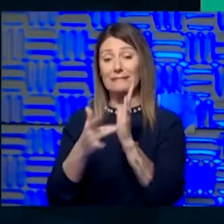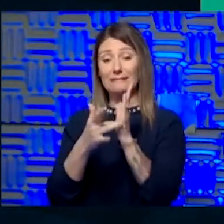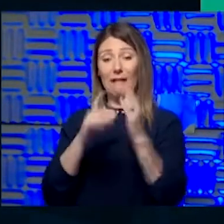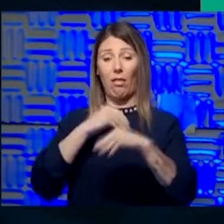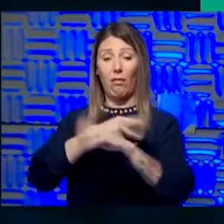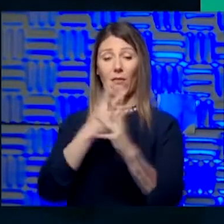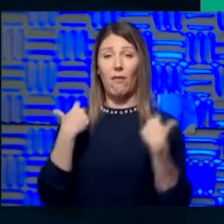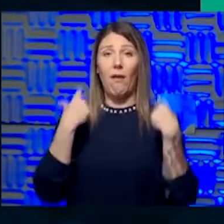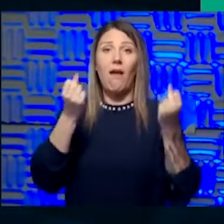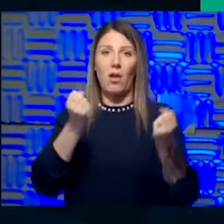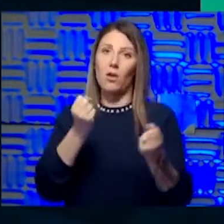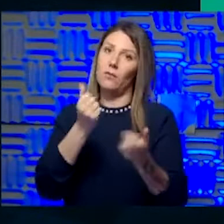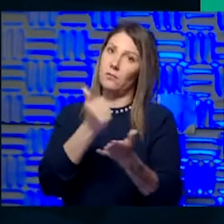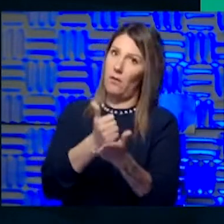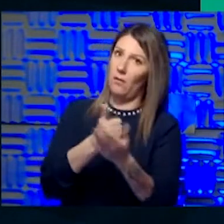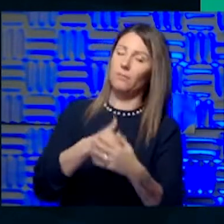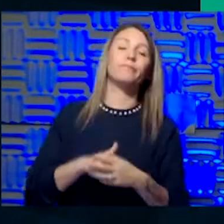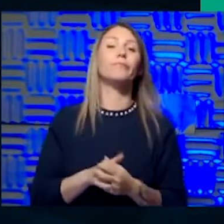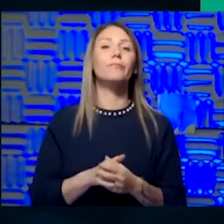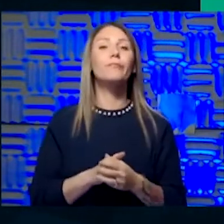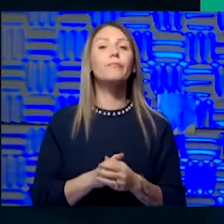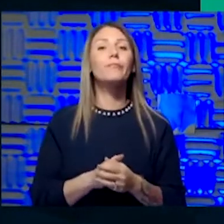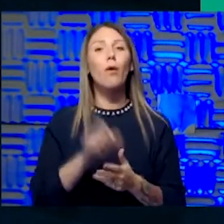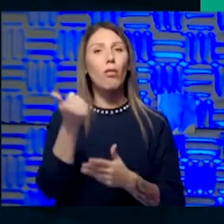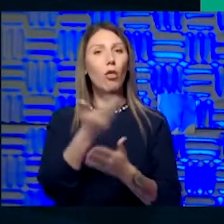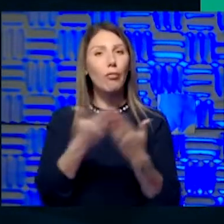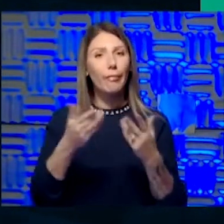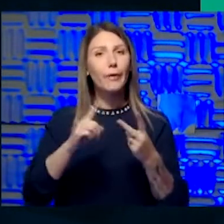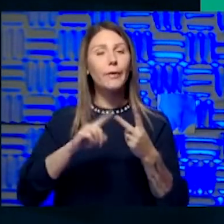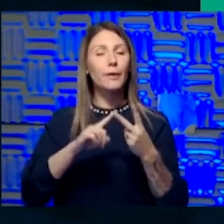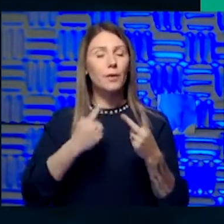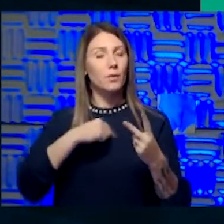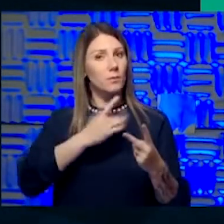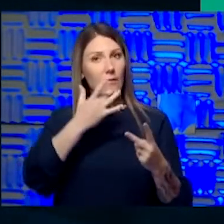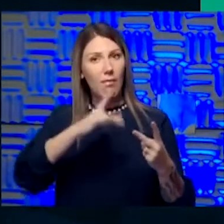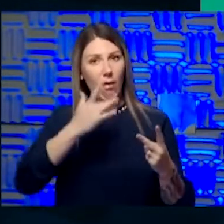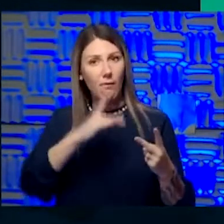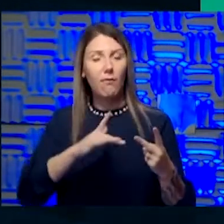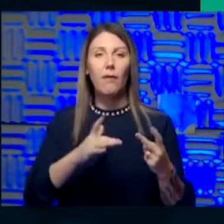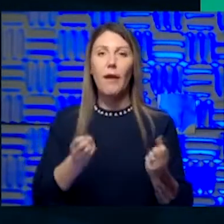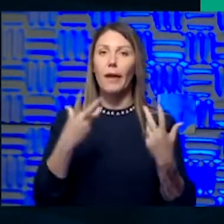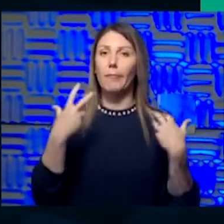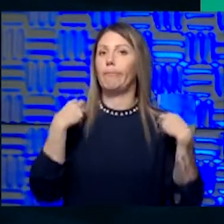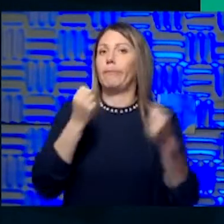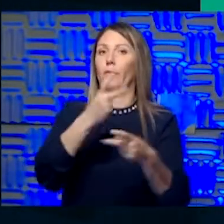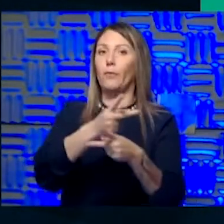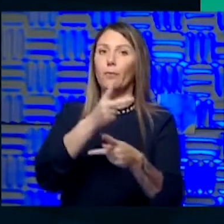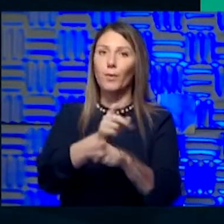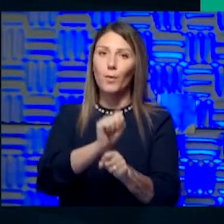pretty lucky is the number of healthcare workers who have had